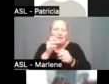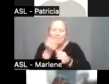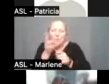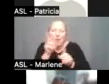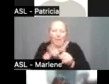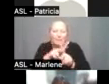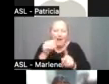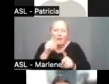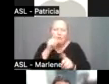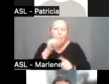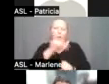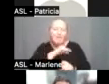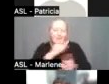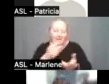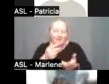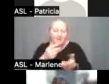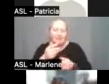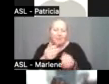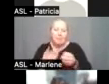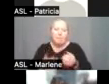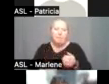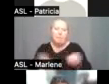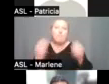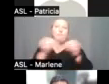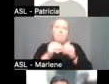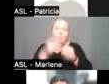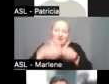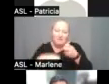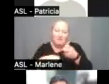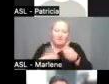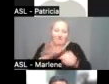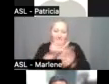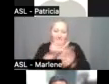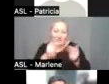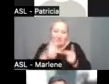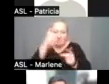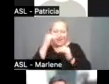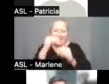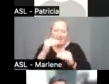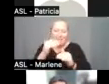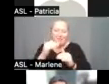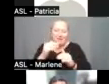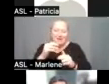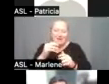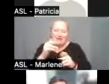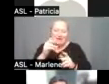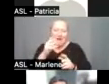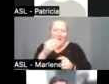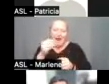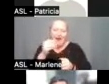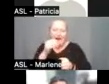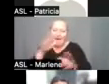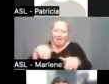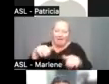candidates um we've had more difficulty filling positions due to the limit supply but also um there haven't been the in-person